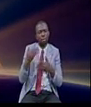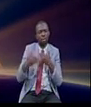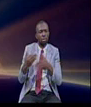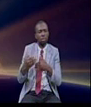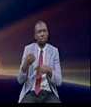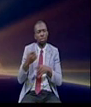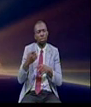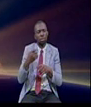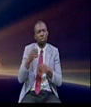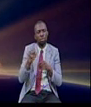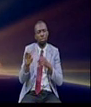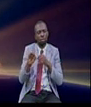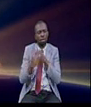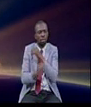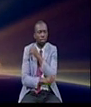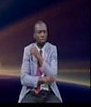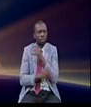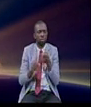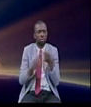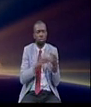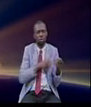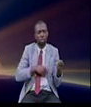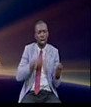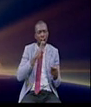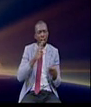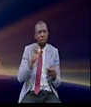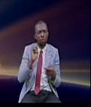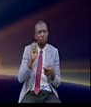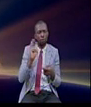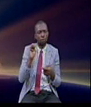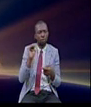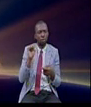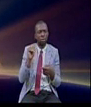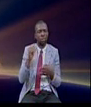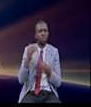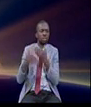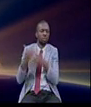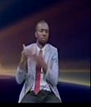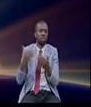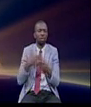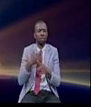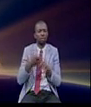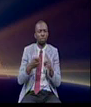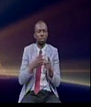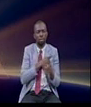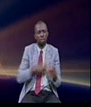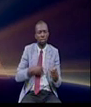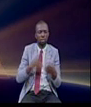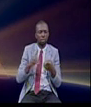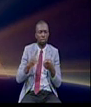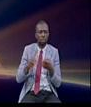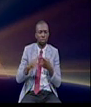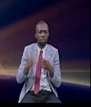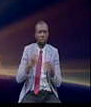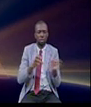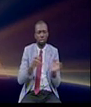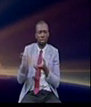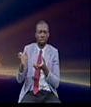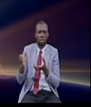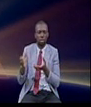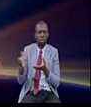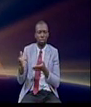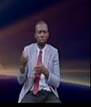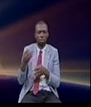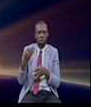generations, and from David until the carrying away into Babylon are 14 generations, and from the carrying away into Babylon unto Christ